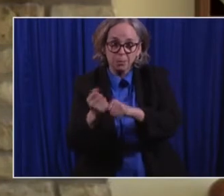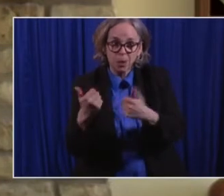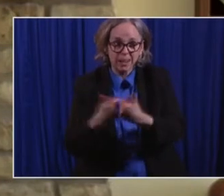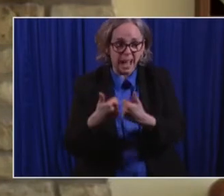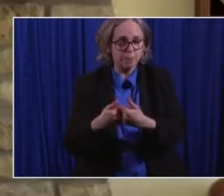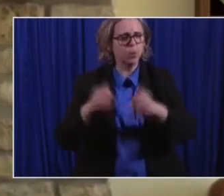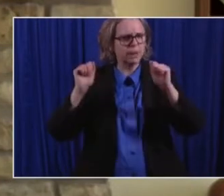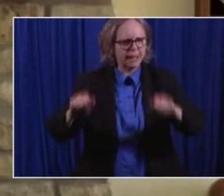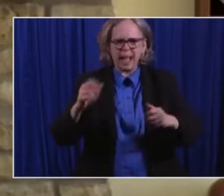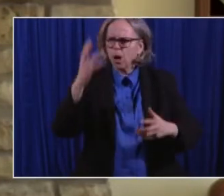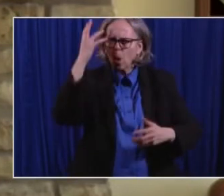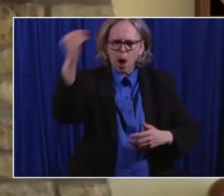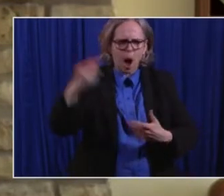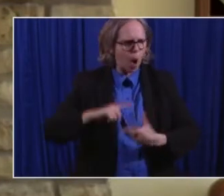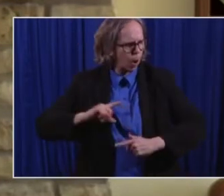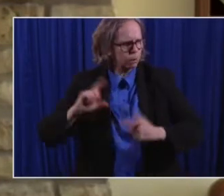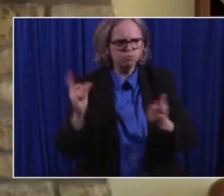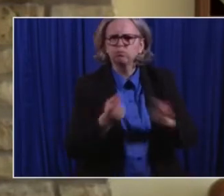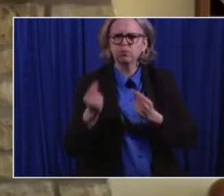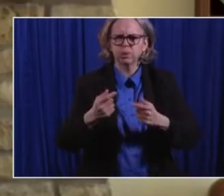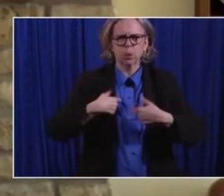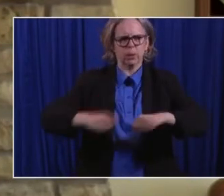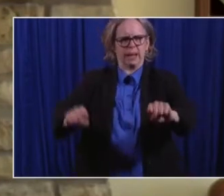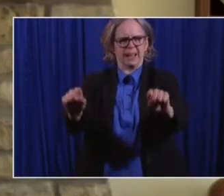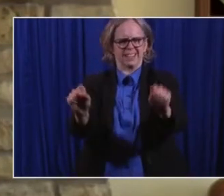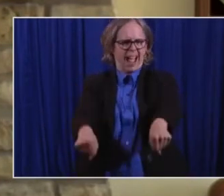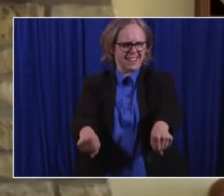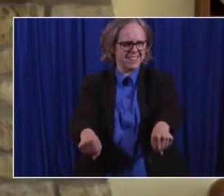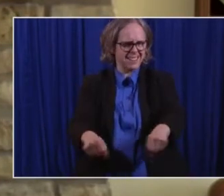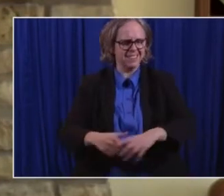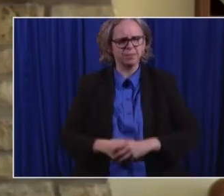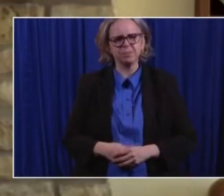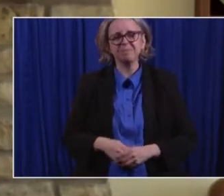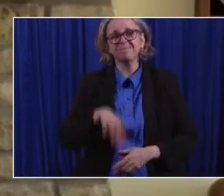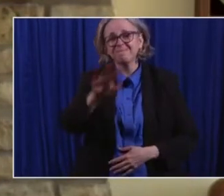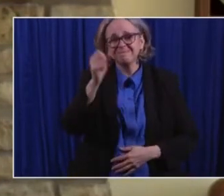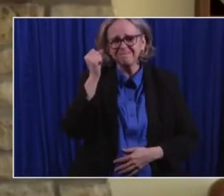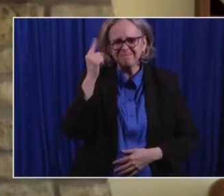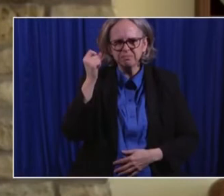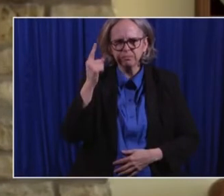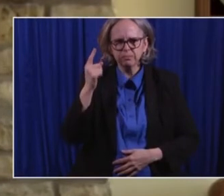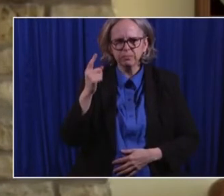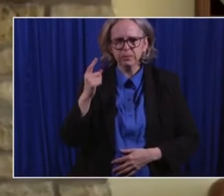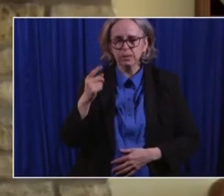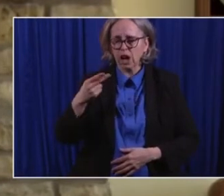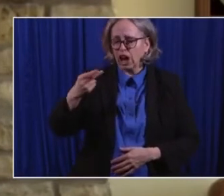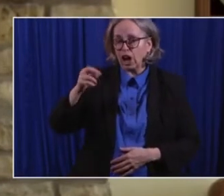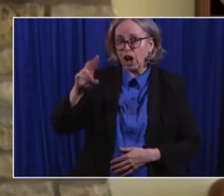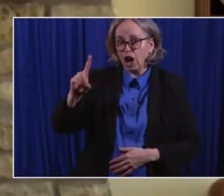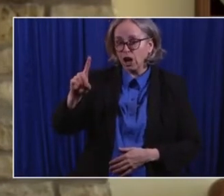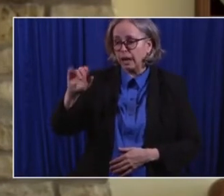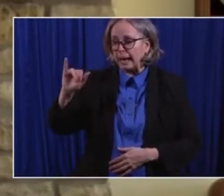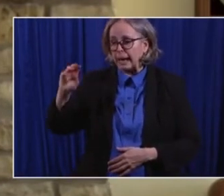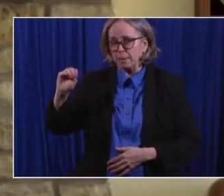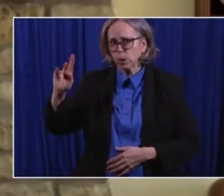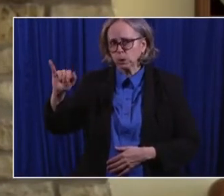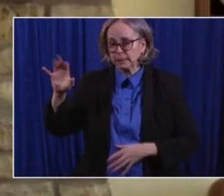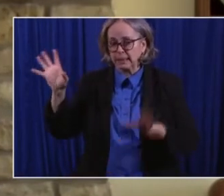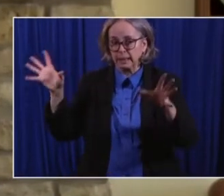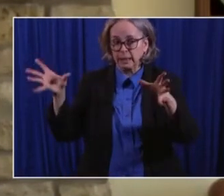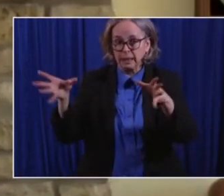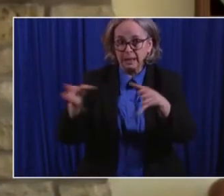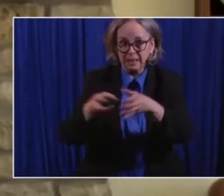do. We just have to, until we get this herd immunity, we need to continue. We'll have to continue to wear masks. We have to continue to be careful.